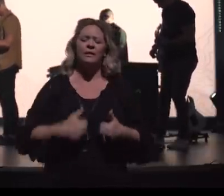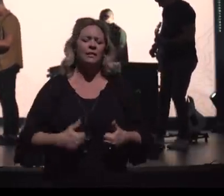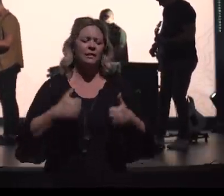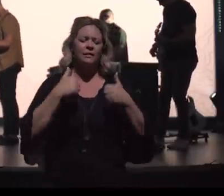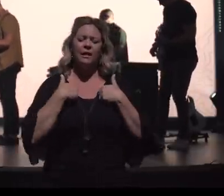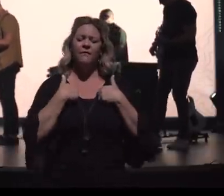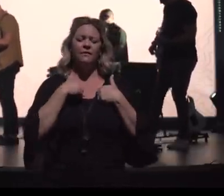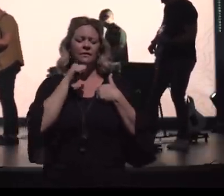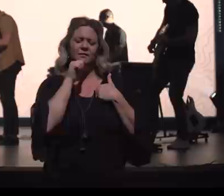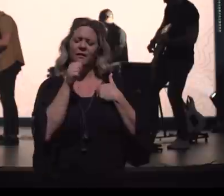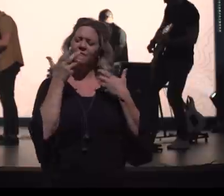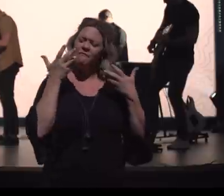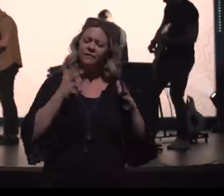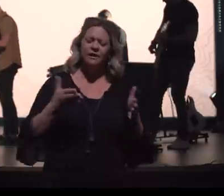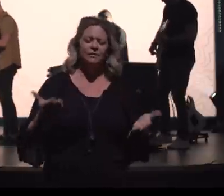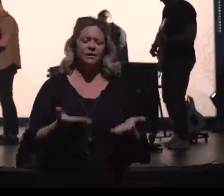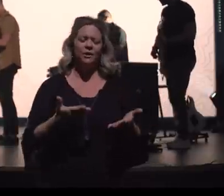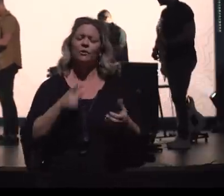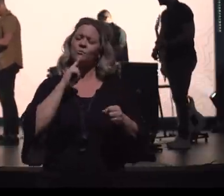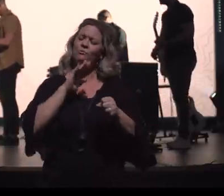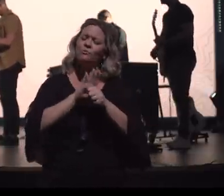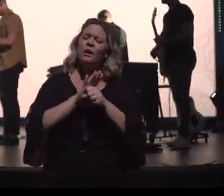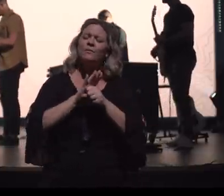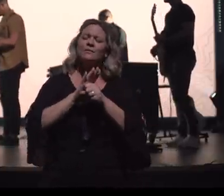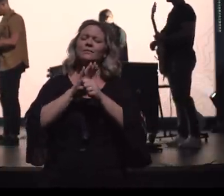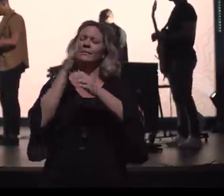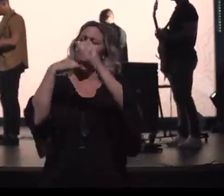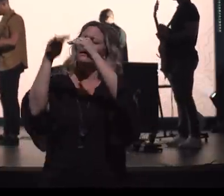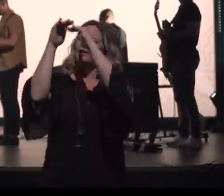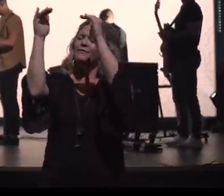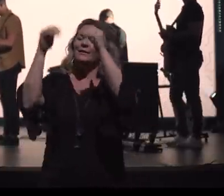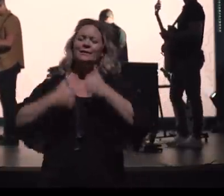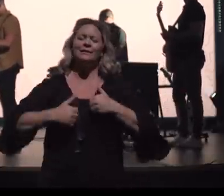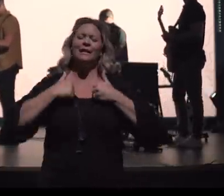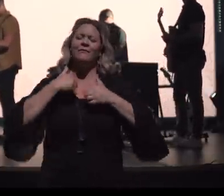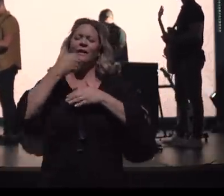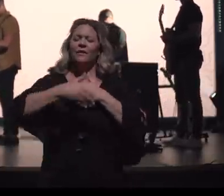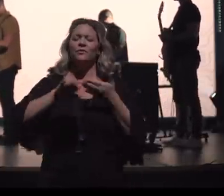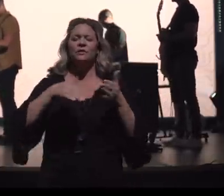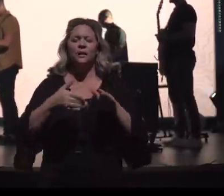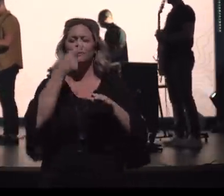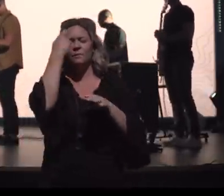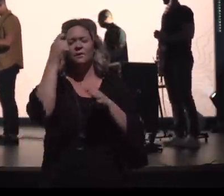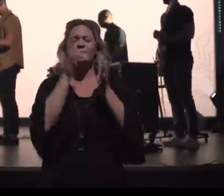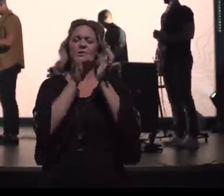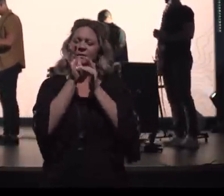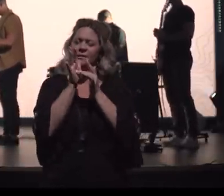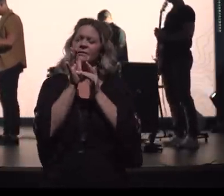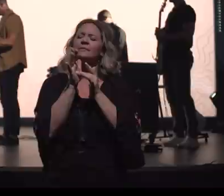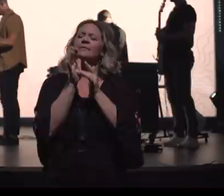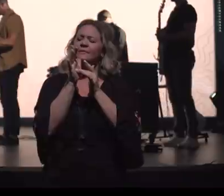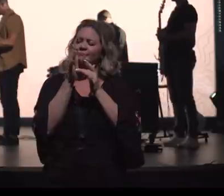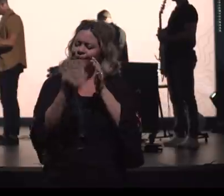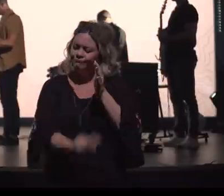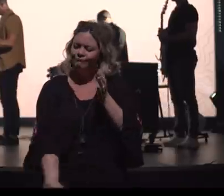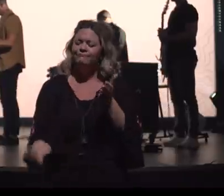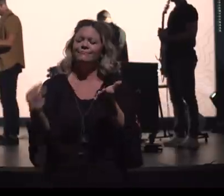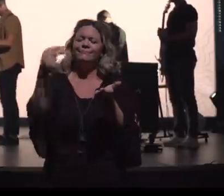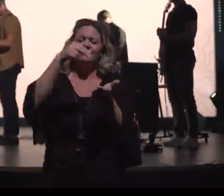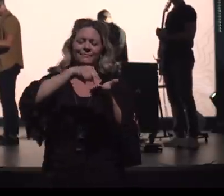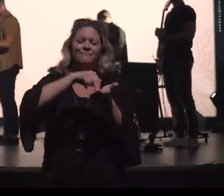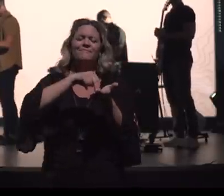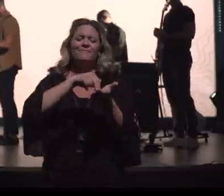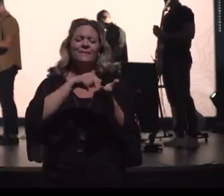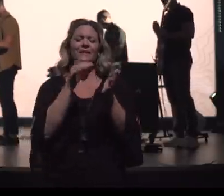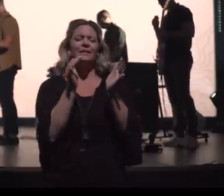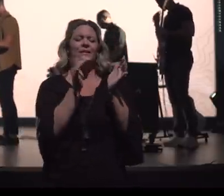is not all there is, and that there is the promise of life after death, because Jesus, he came out of that tomb. It's